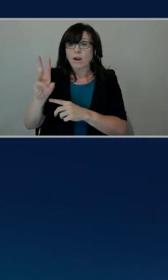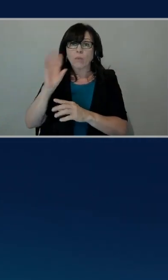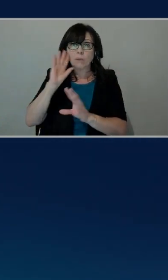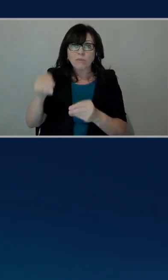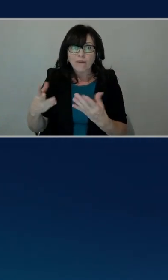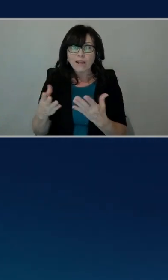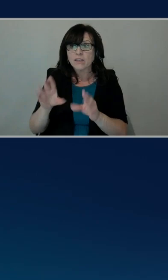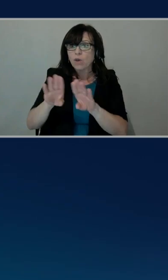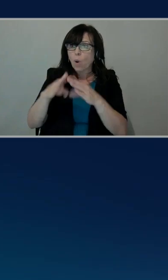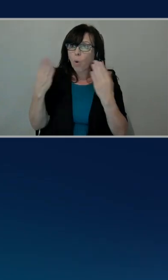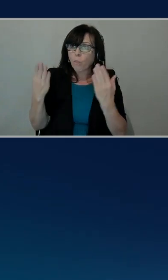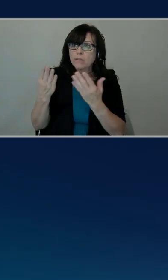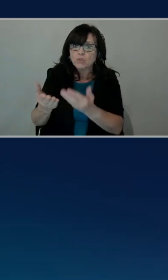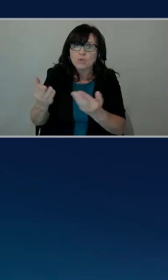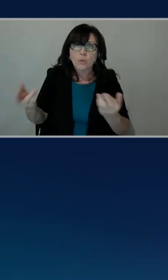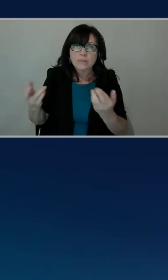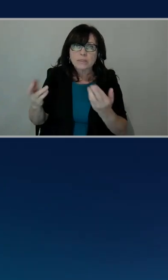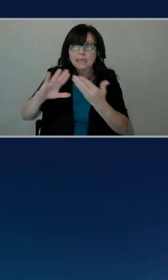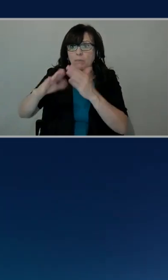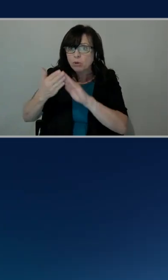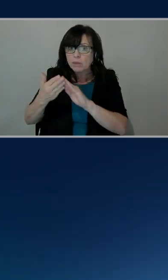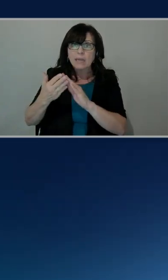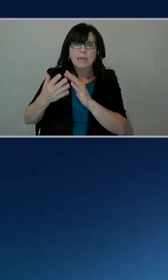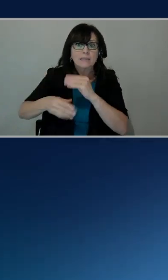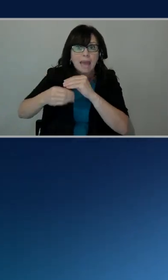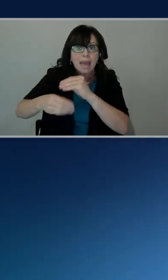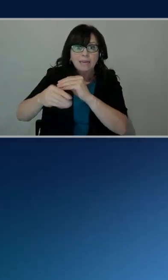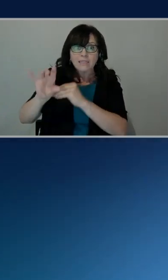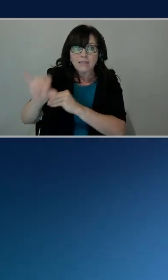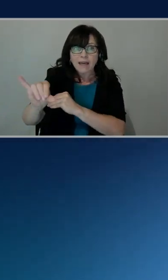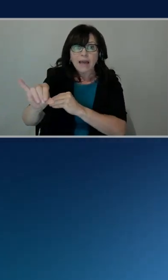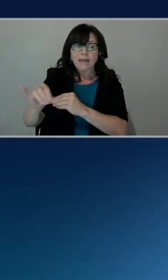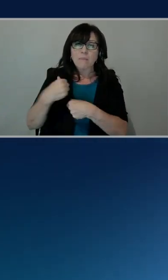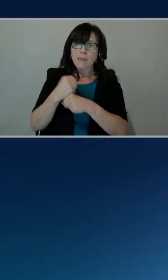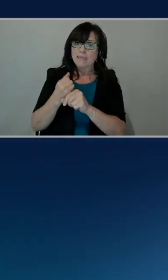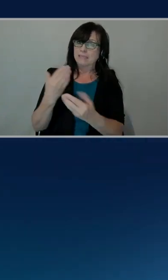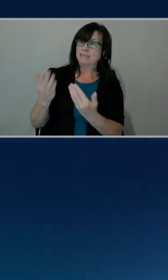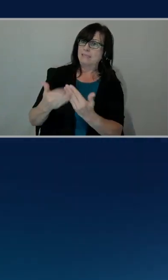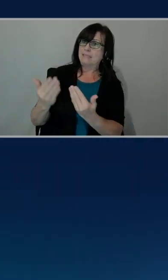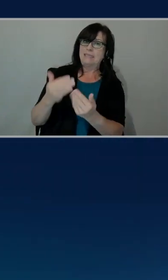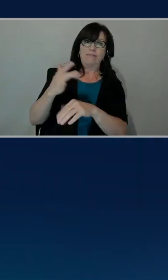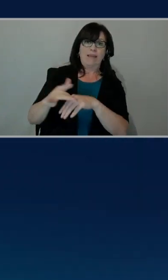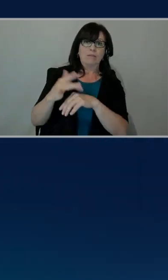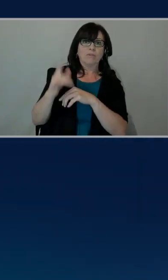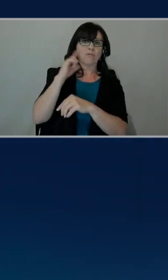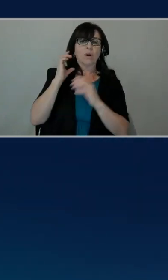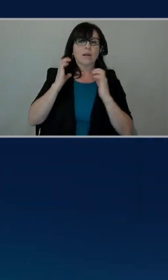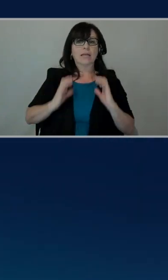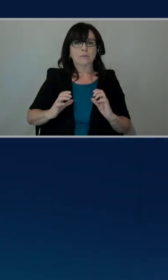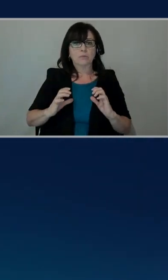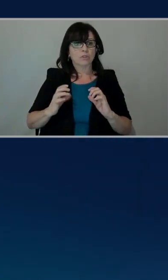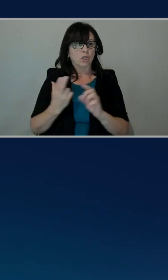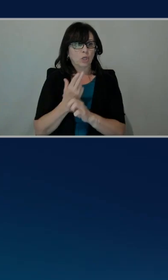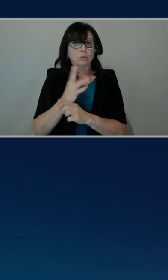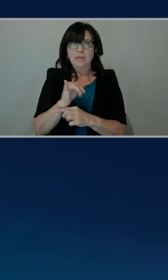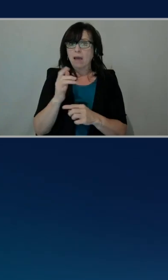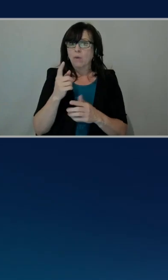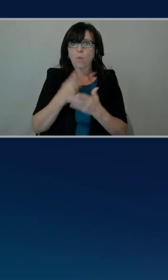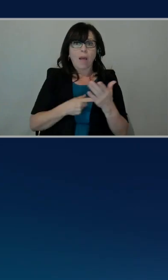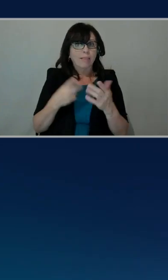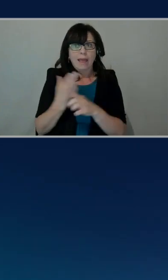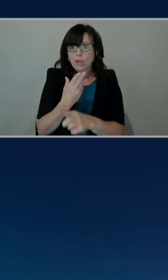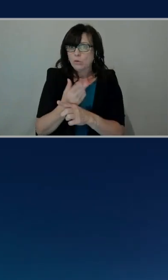we're releasing new instance families. Makes it readily available for customers to consume via the channels that they're used to consuming it, right?